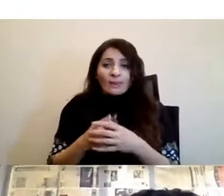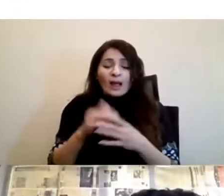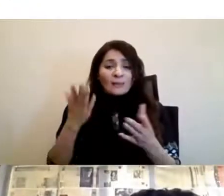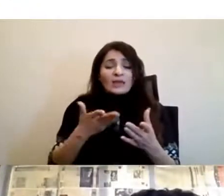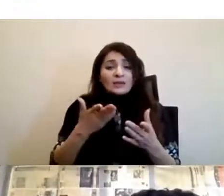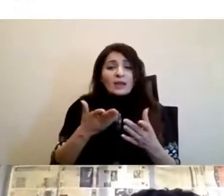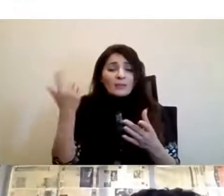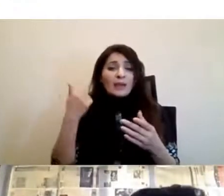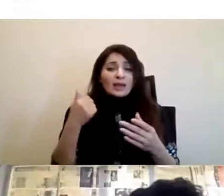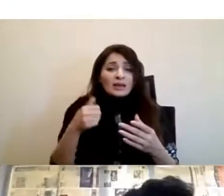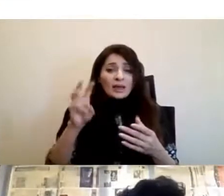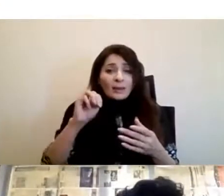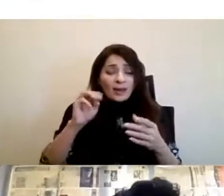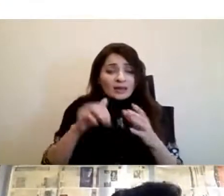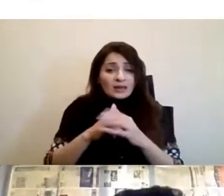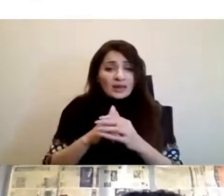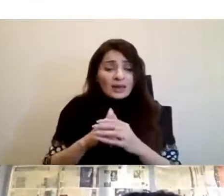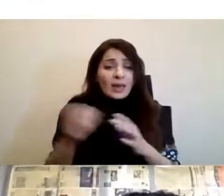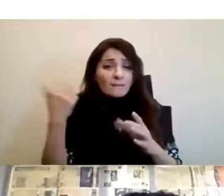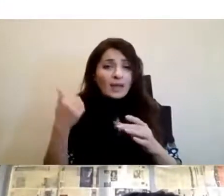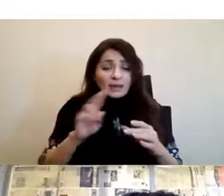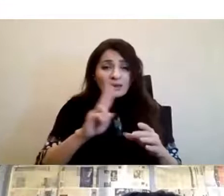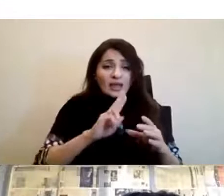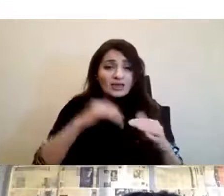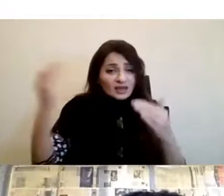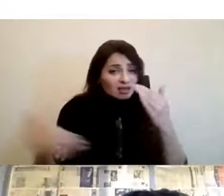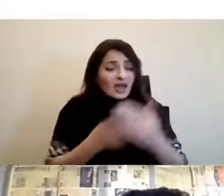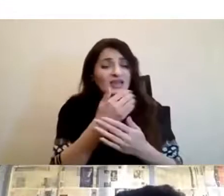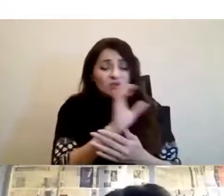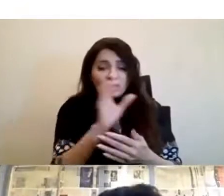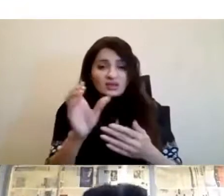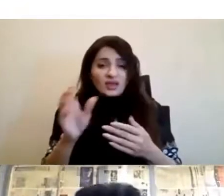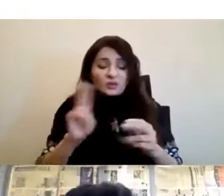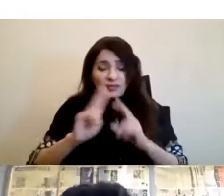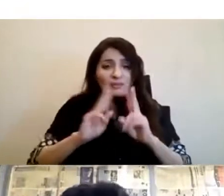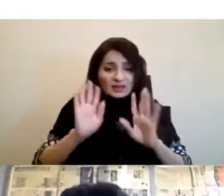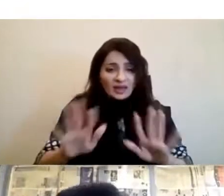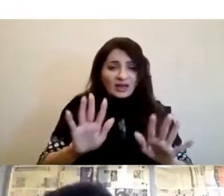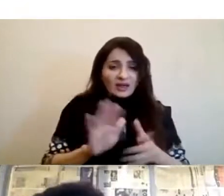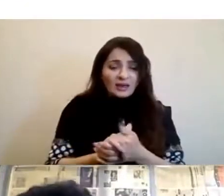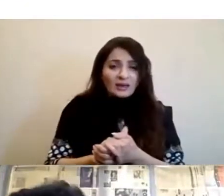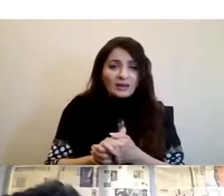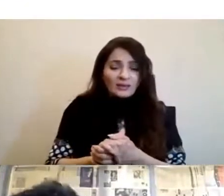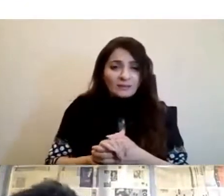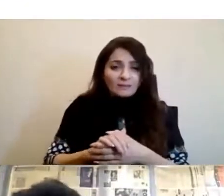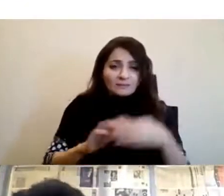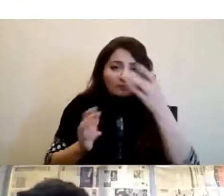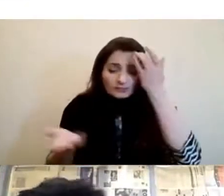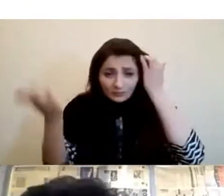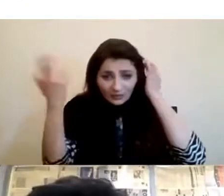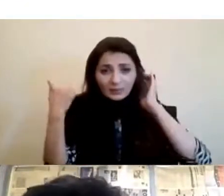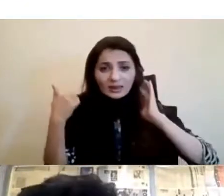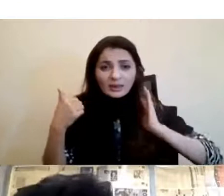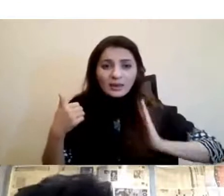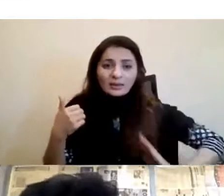that we've been able to execute over the last couple of years. But for context, I want to say that I previously